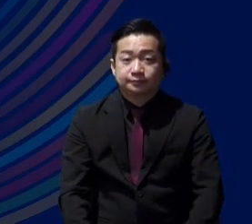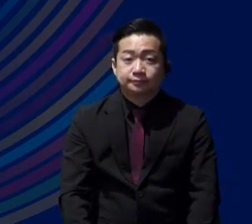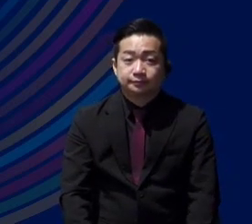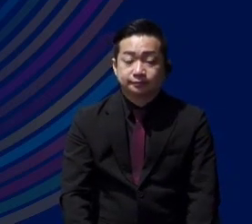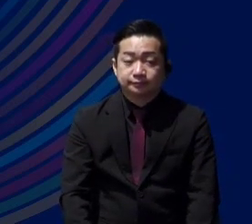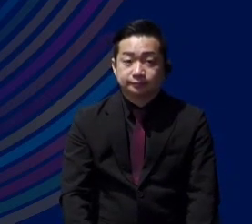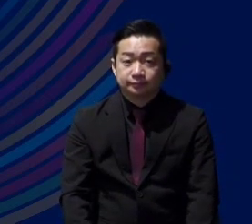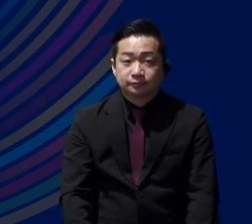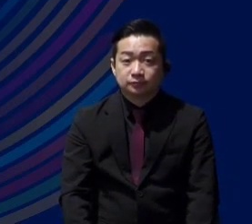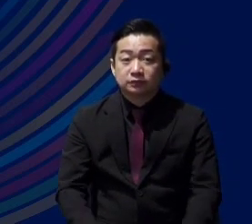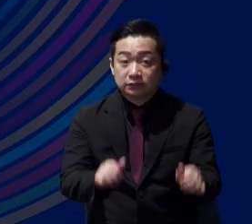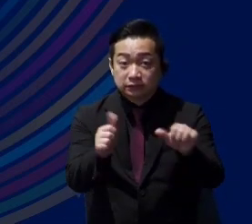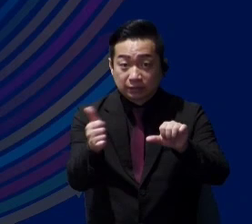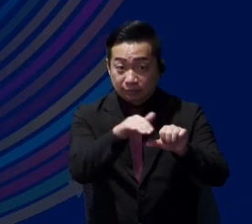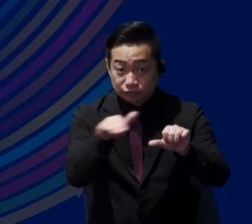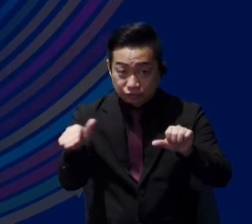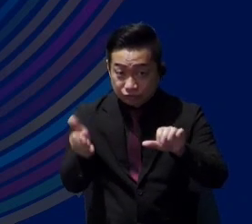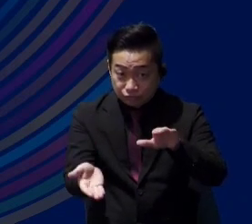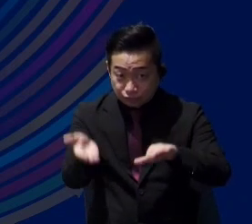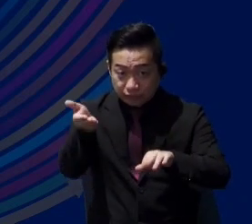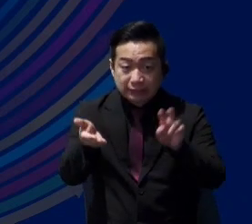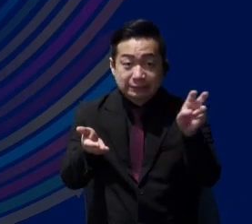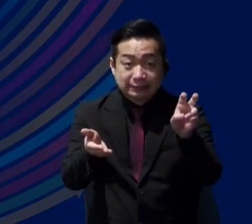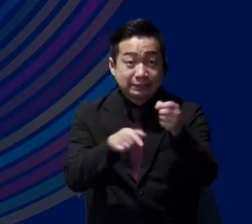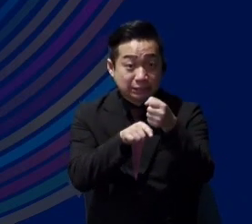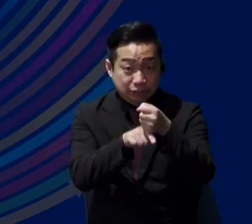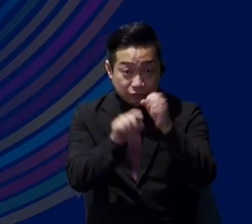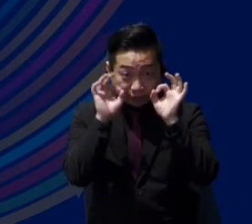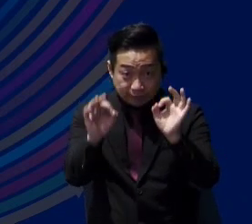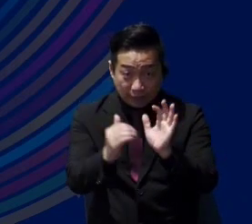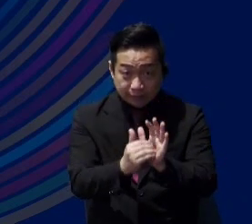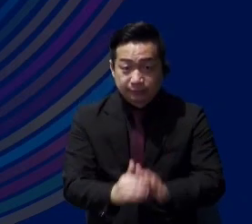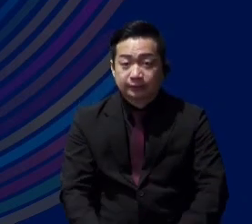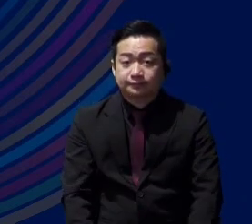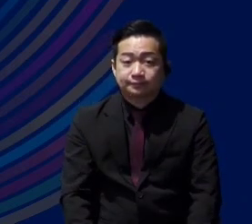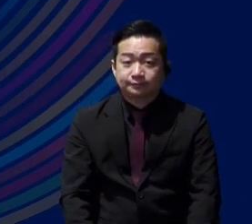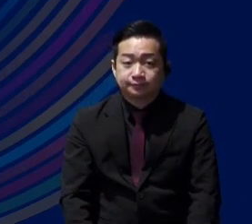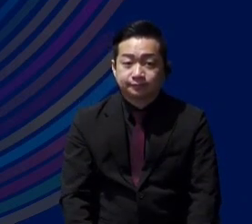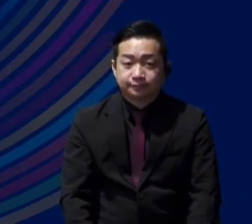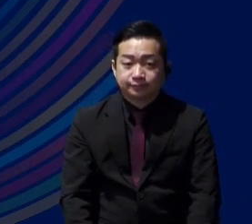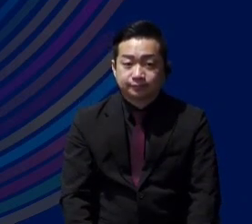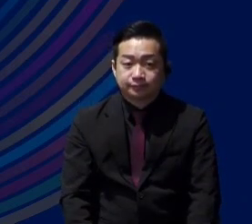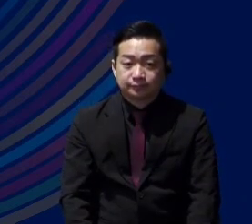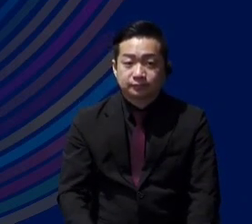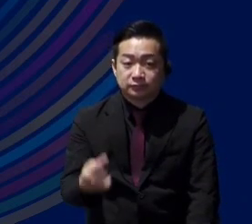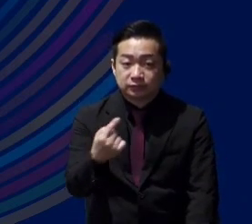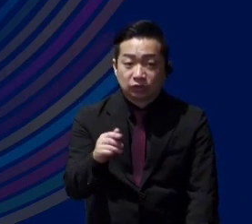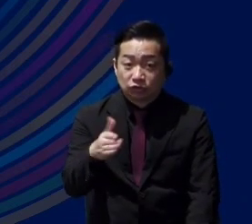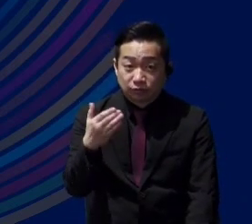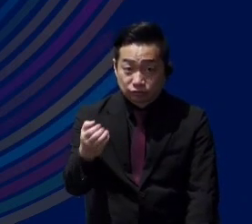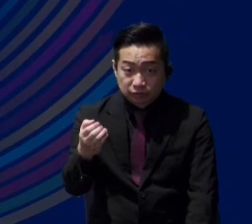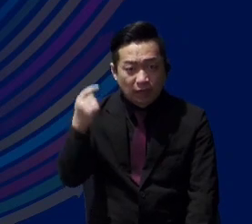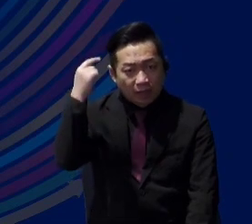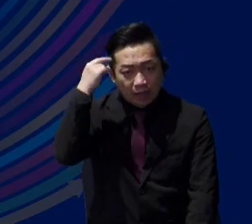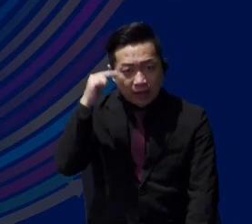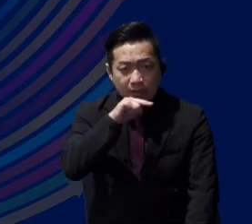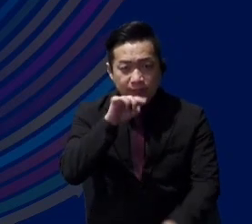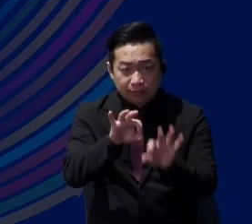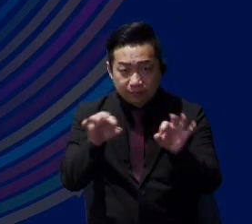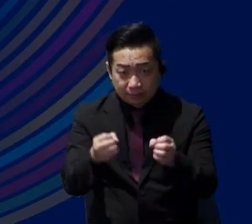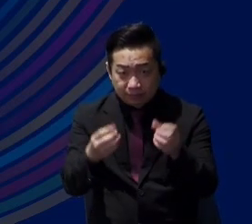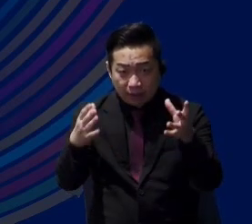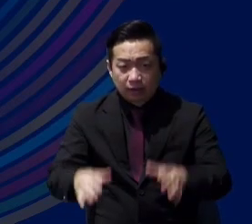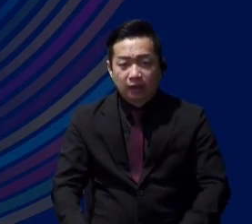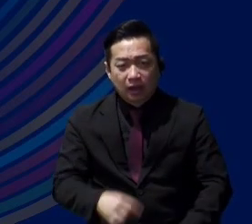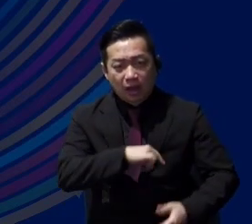top 20 causes was stroke, ischemic heart disease, stomach cancer, cirrhosis, going down.